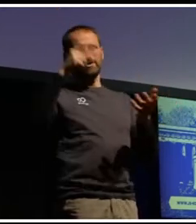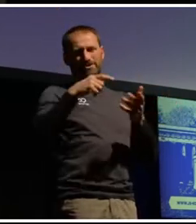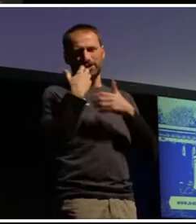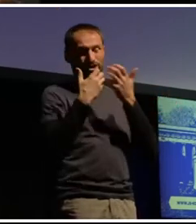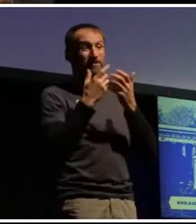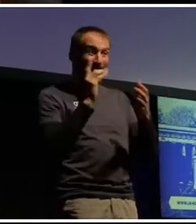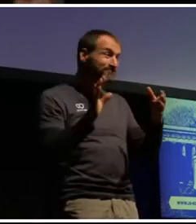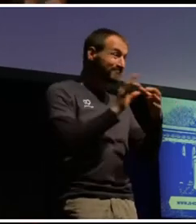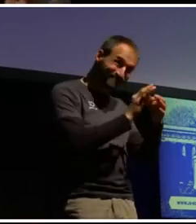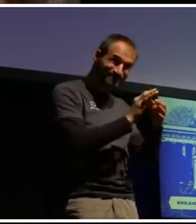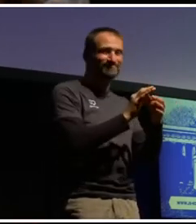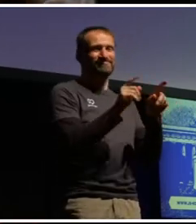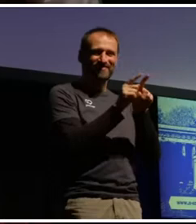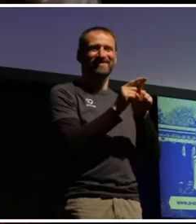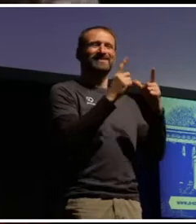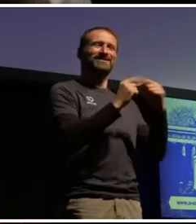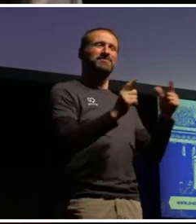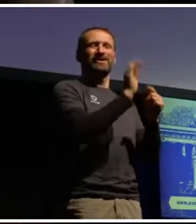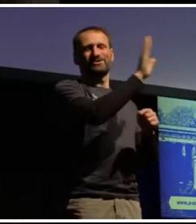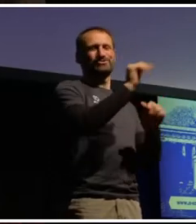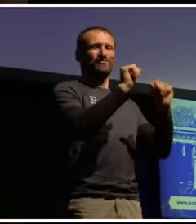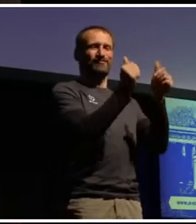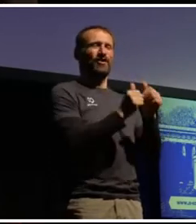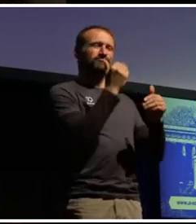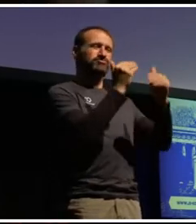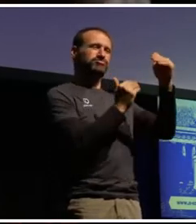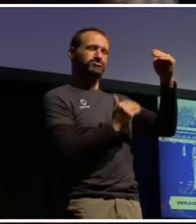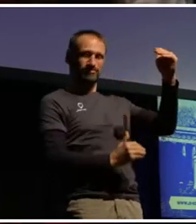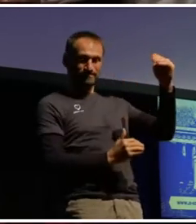good for telling nonfiction stories, like the one I'm about to tell you